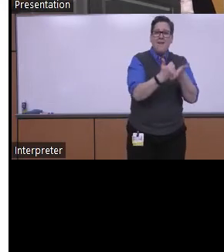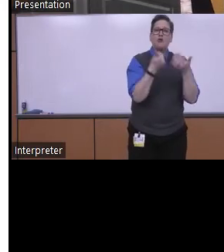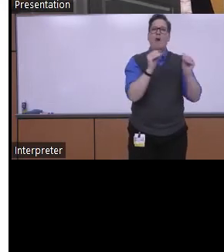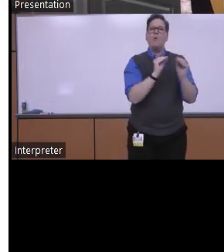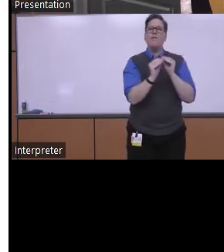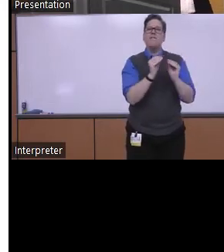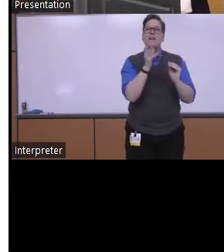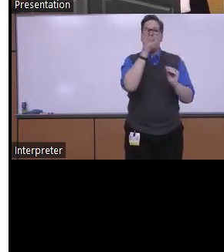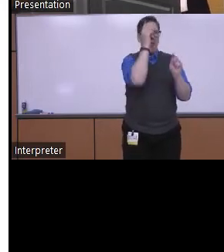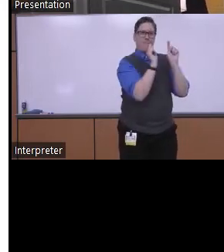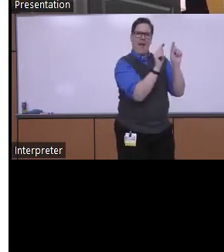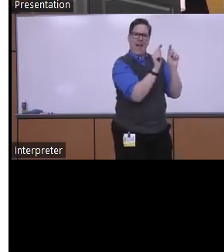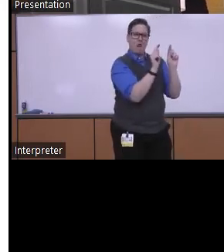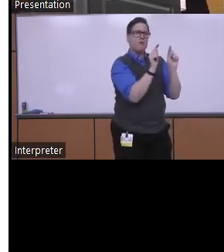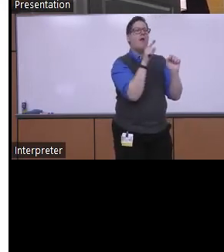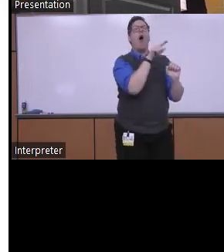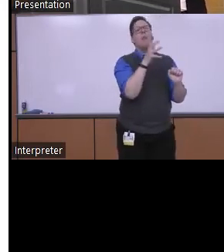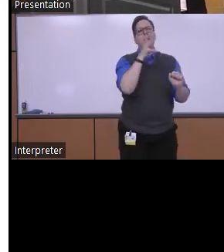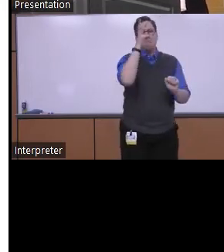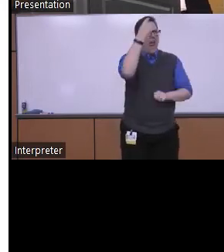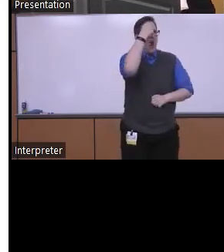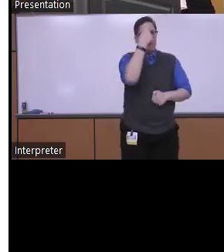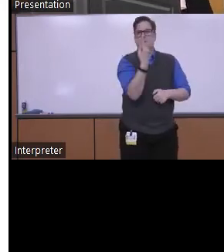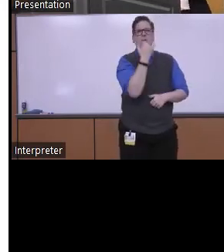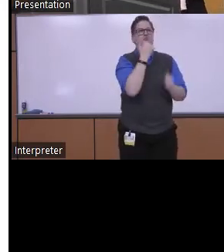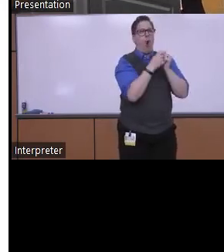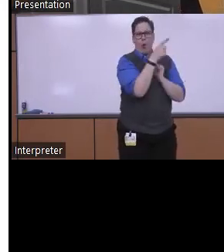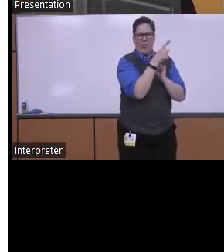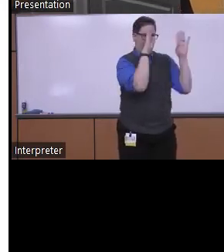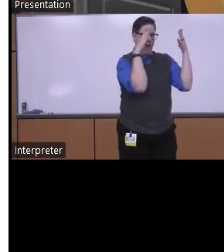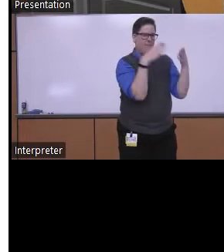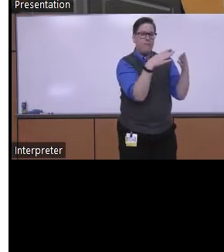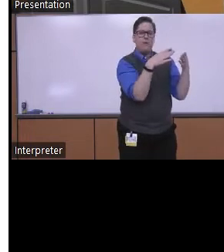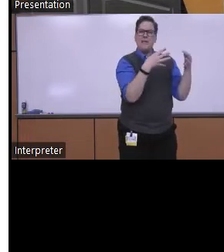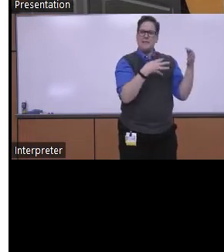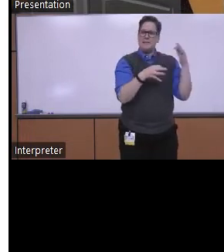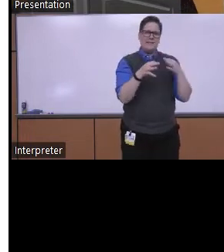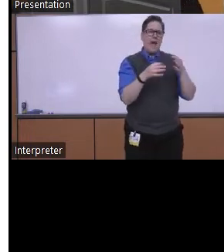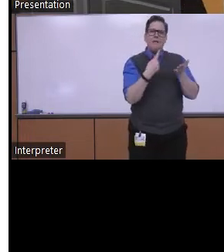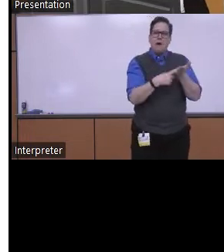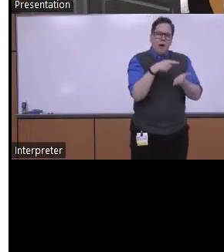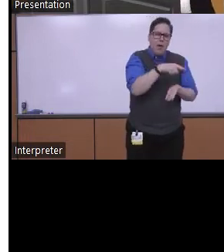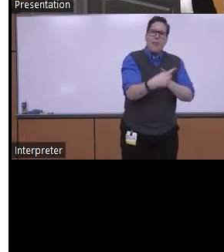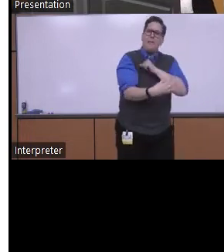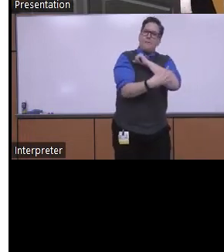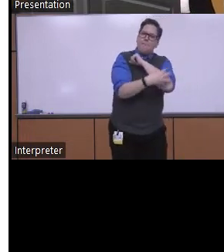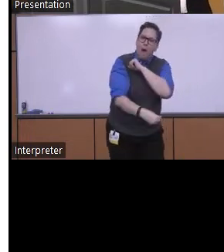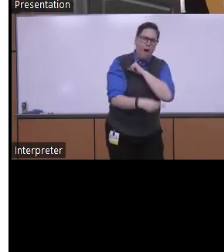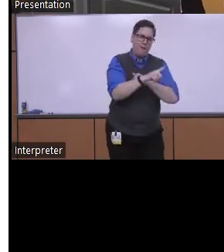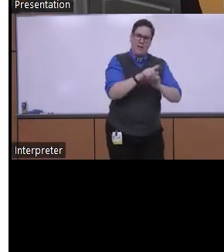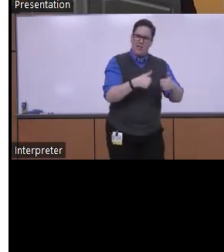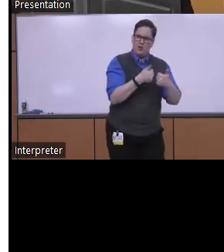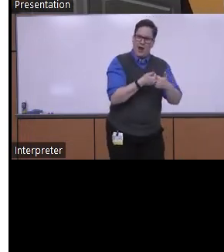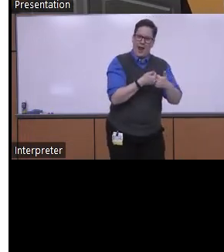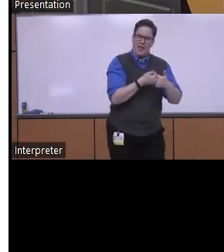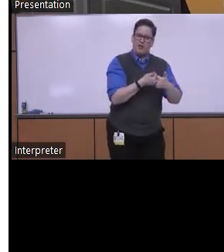fix parents, to fix what is psychologically wrong with parents and focus on that, rather than addressing the poverty and material challenges these